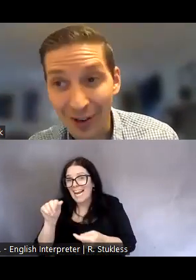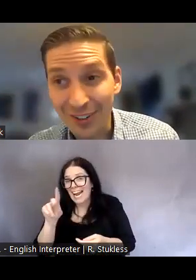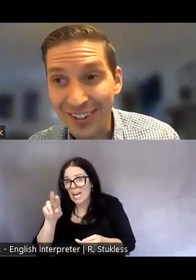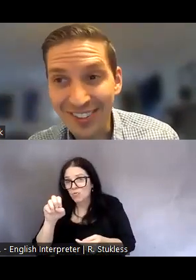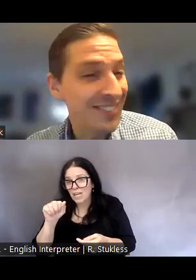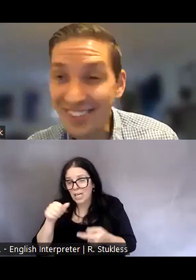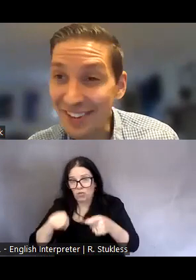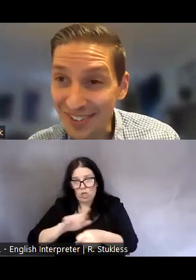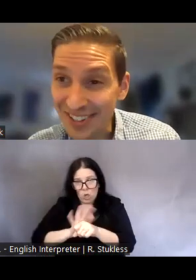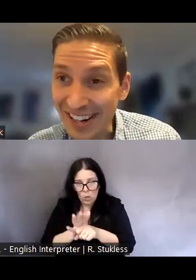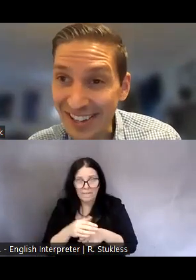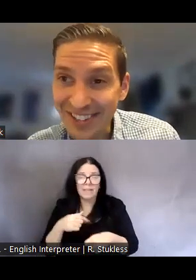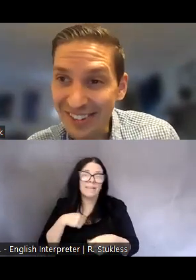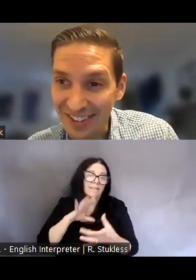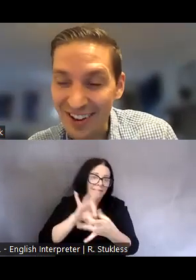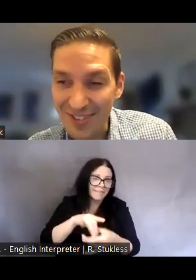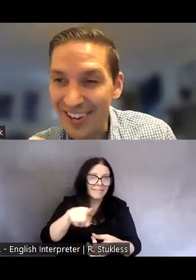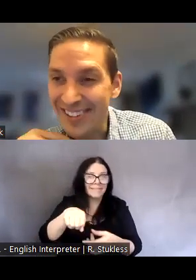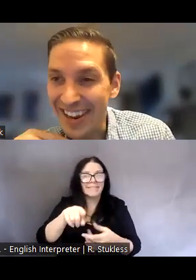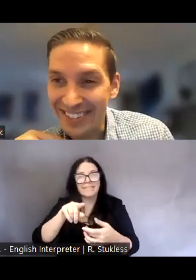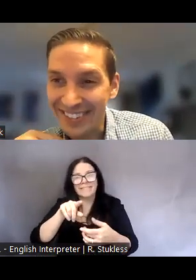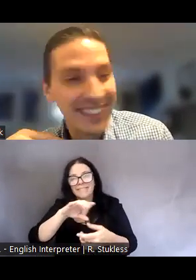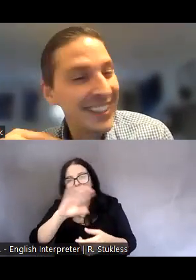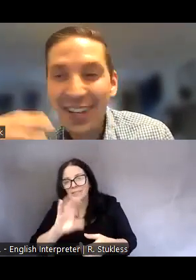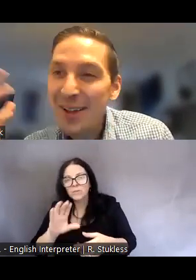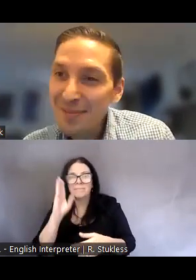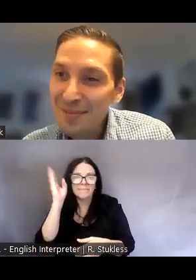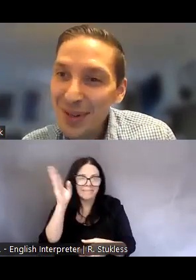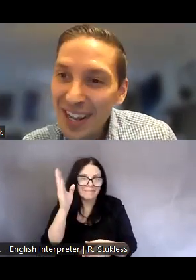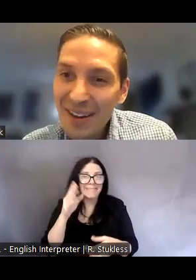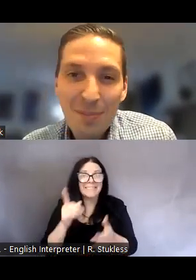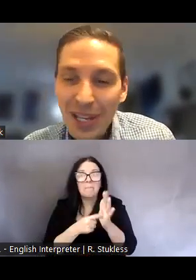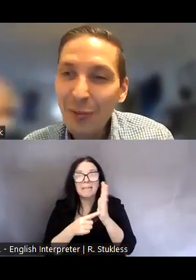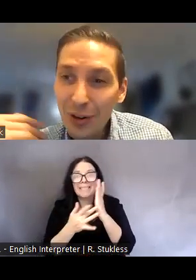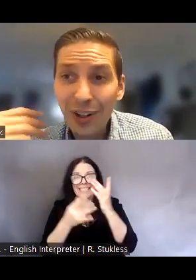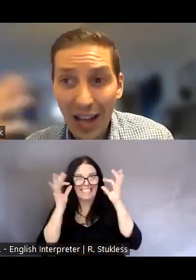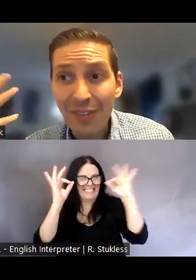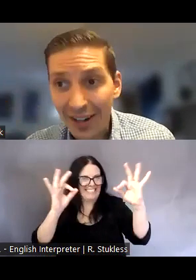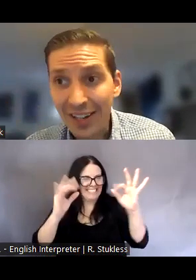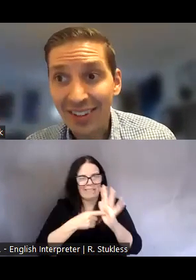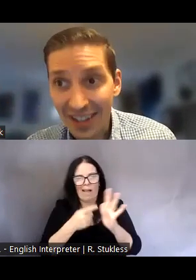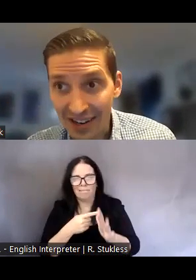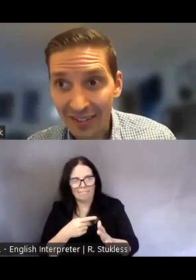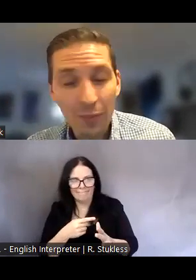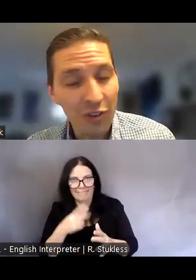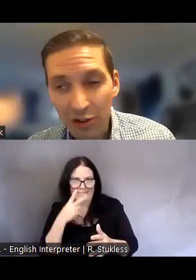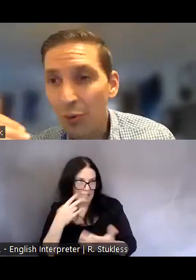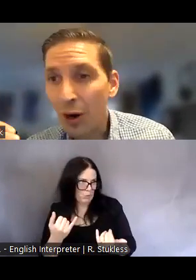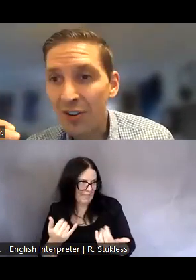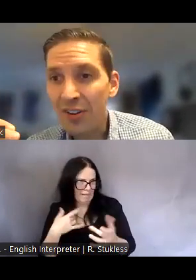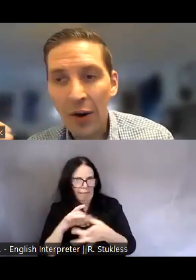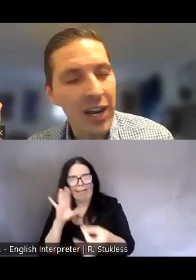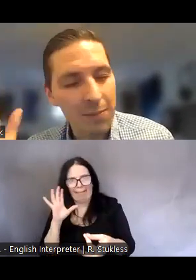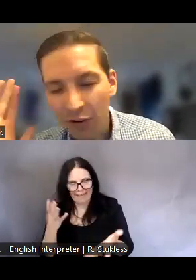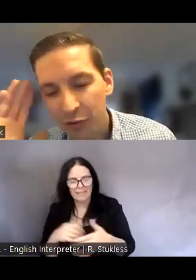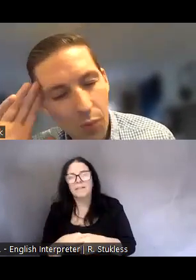with varying degrees of success with technology, that's demonstrated today. But again, being in front of a live audience again, which I do